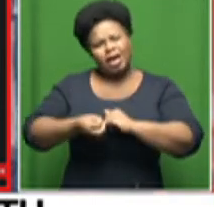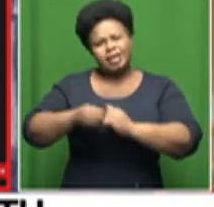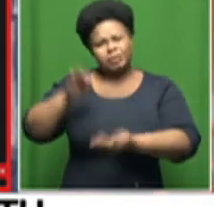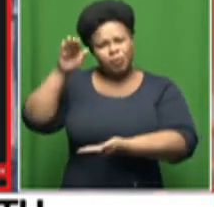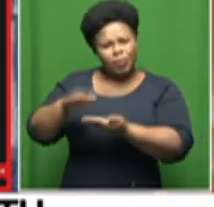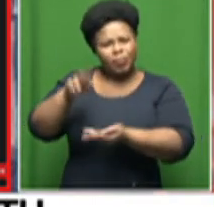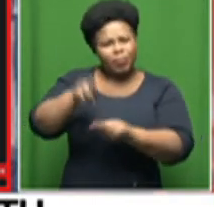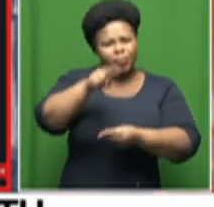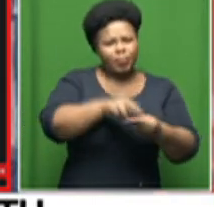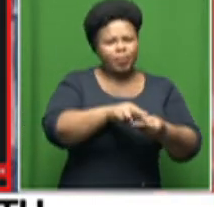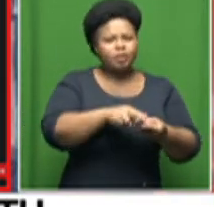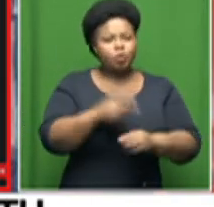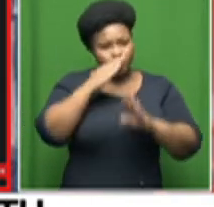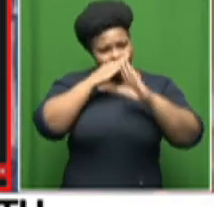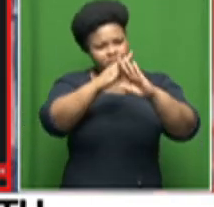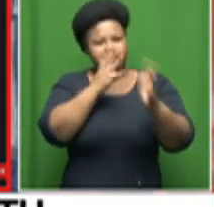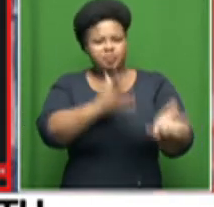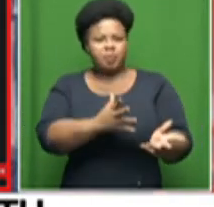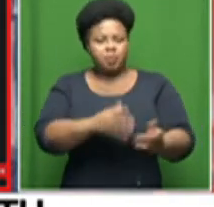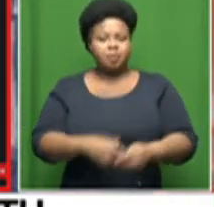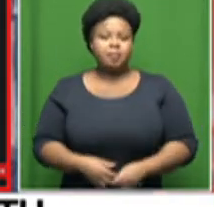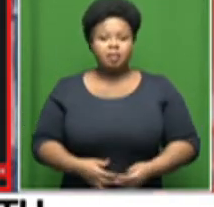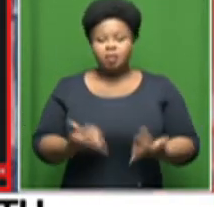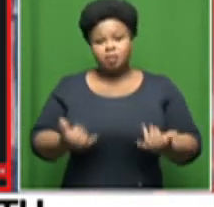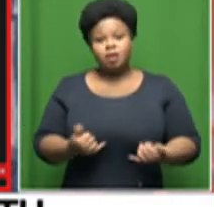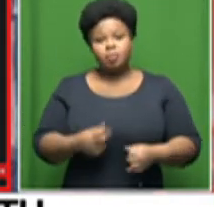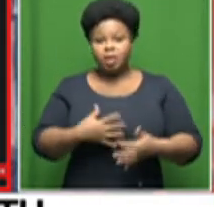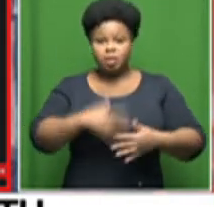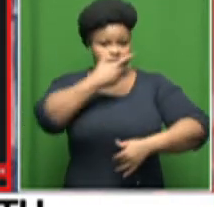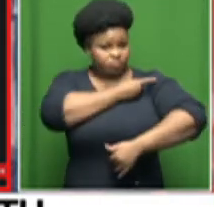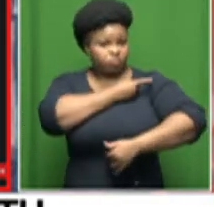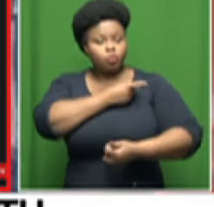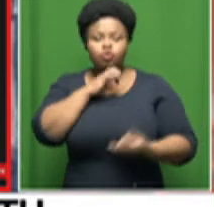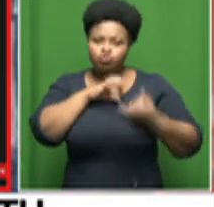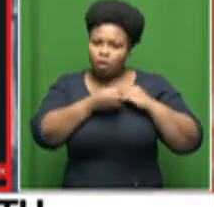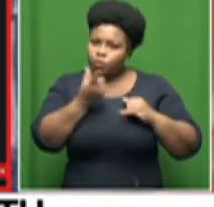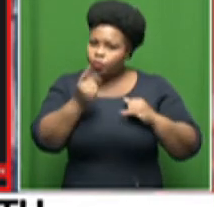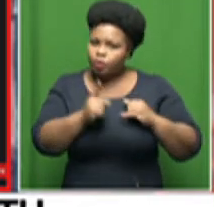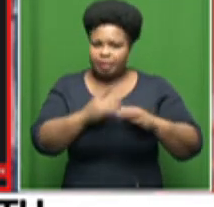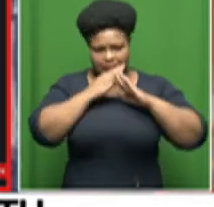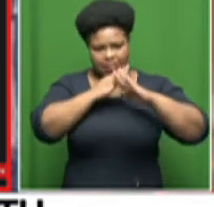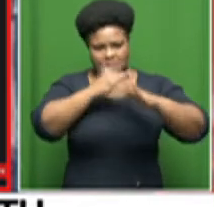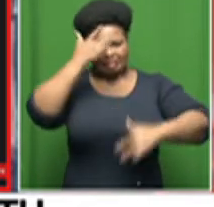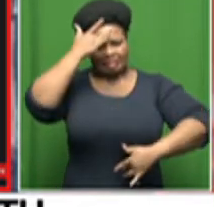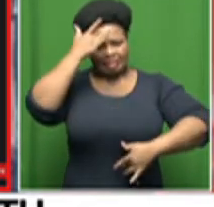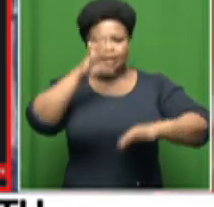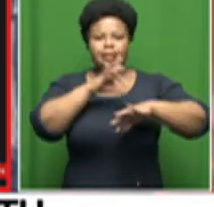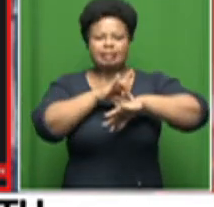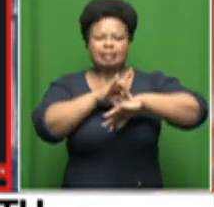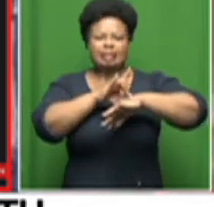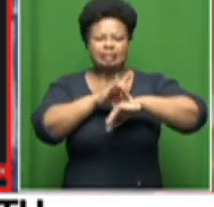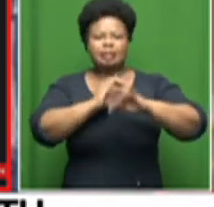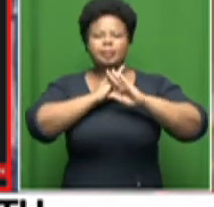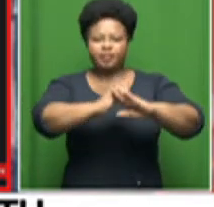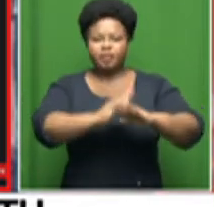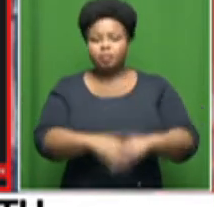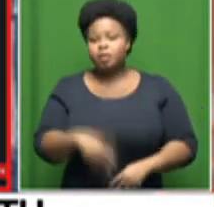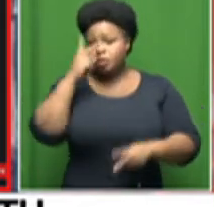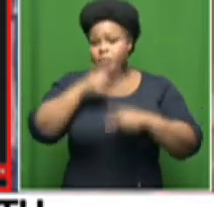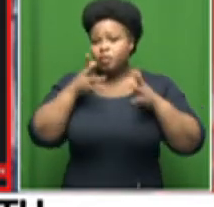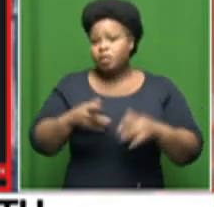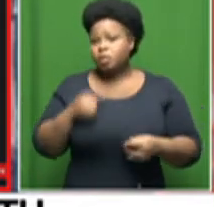so really the prime aim of the vaccines is to prevent severe disease. And we've seen Professor Gray